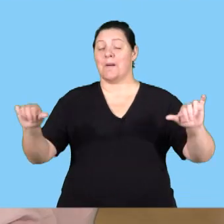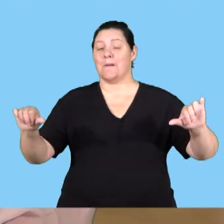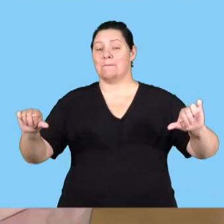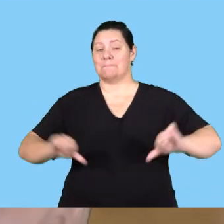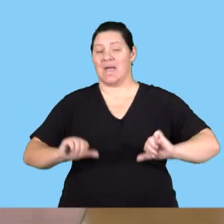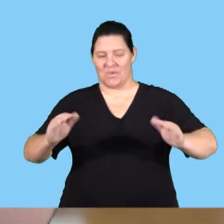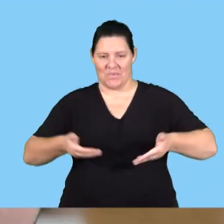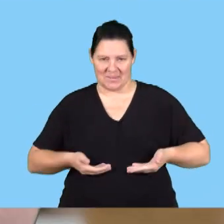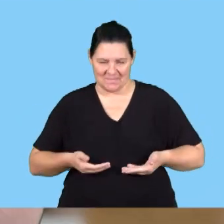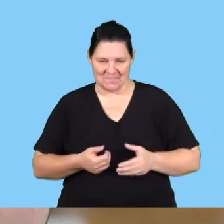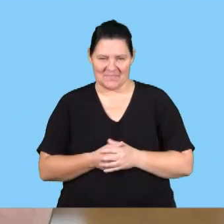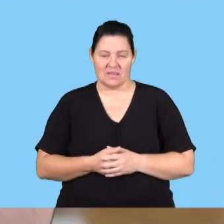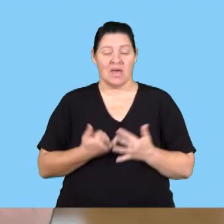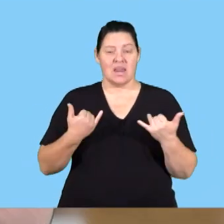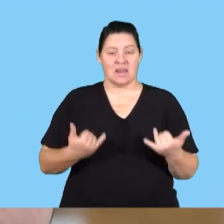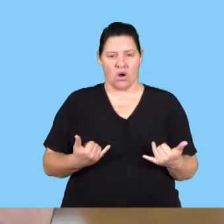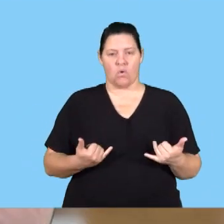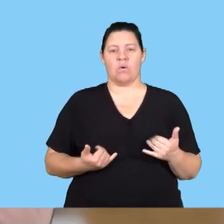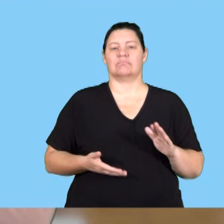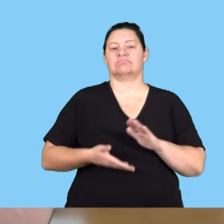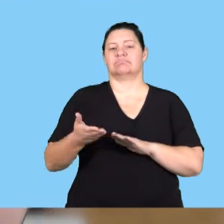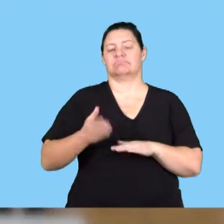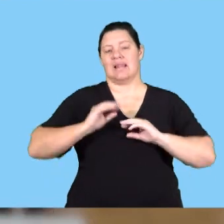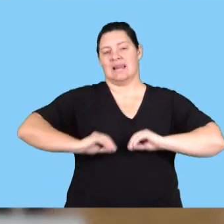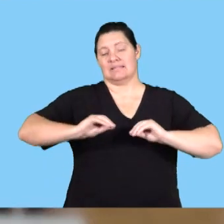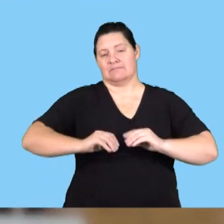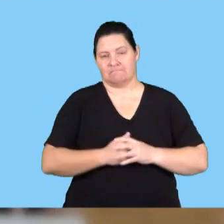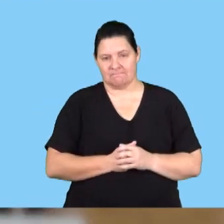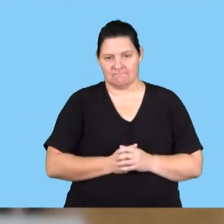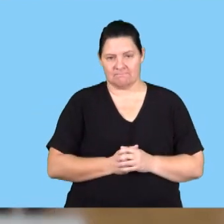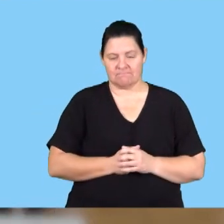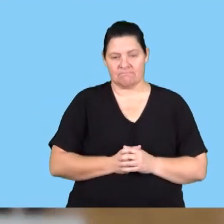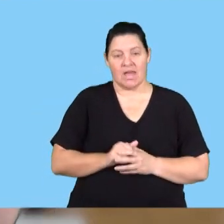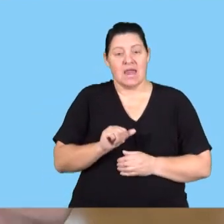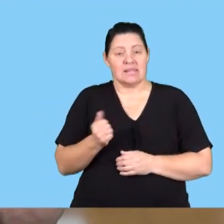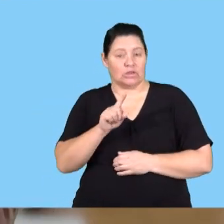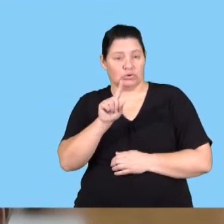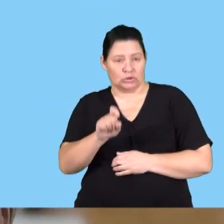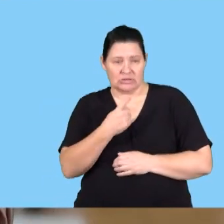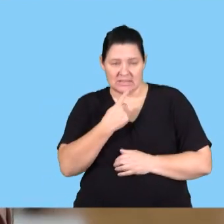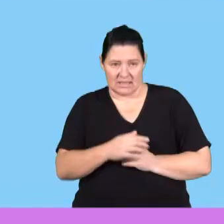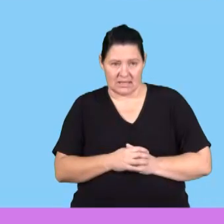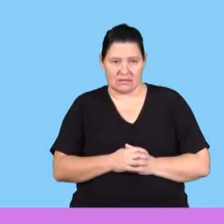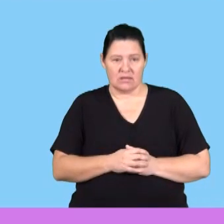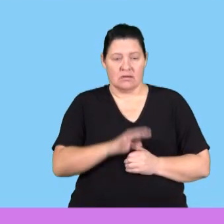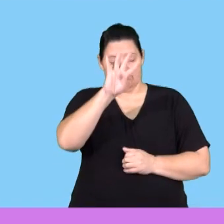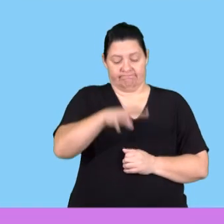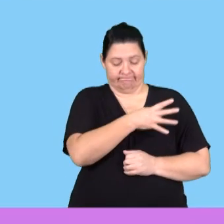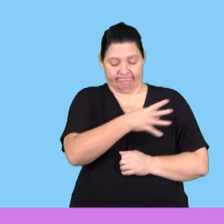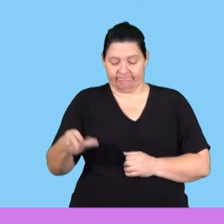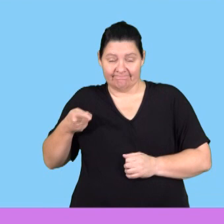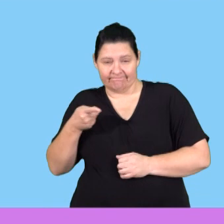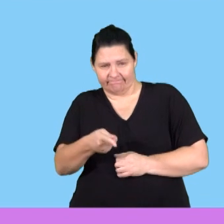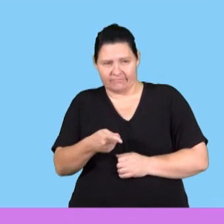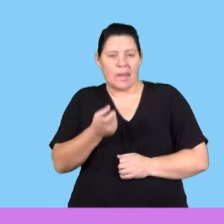All right, guys, welcome back after our short break. Let us quickly move on with our lesson. So the next question we are saying, the table